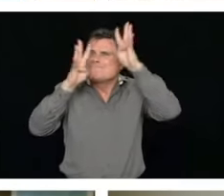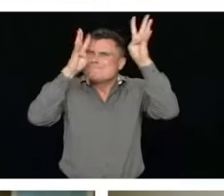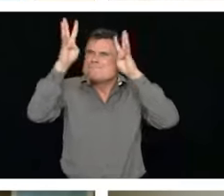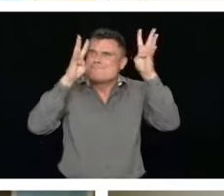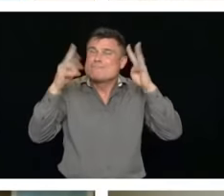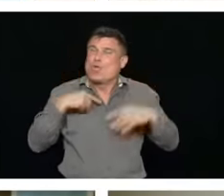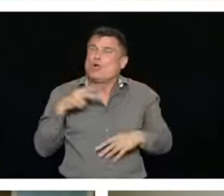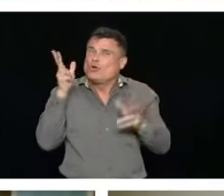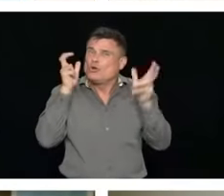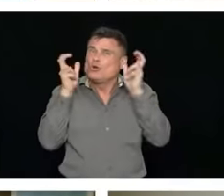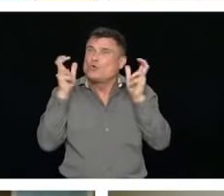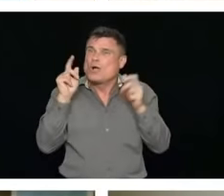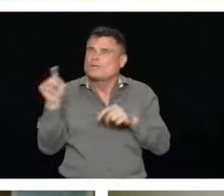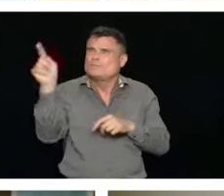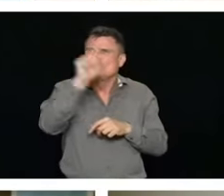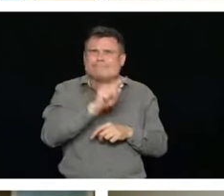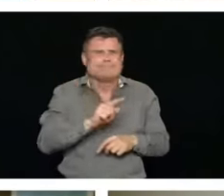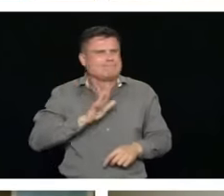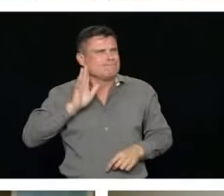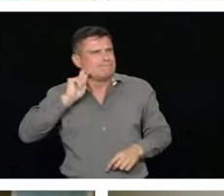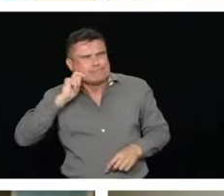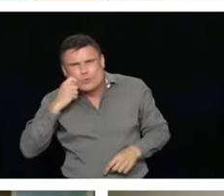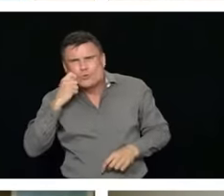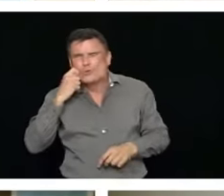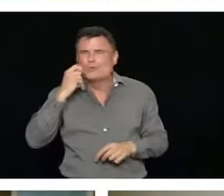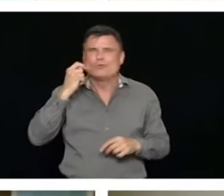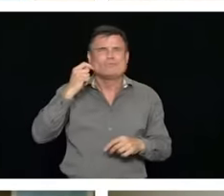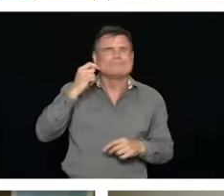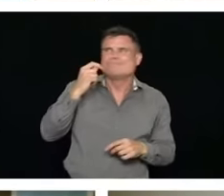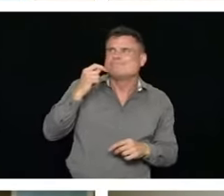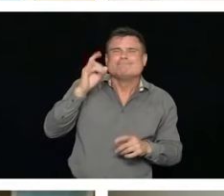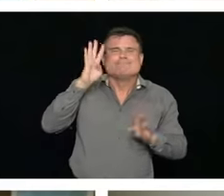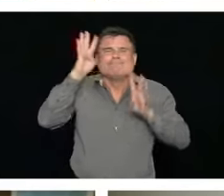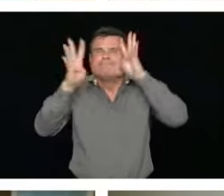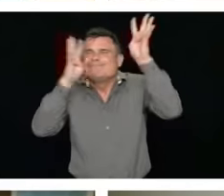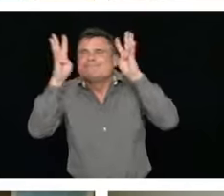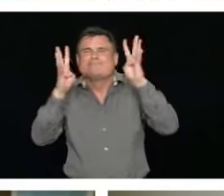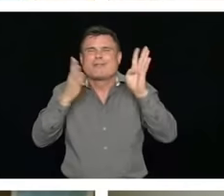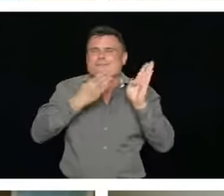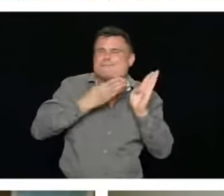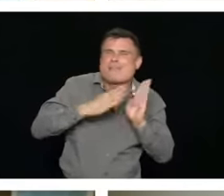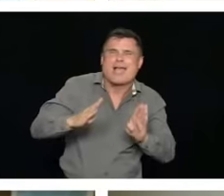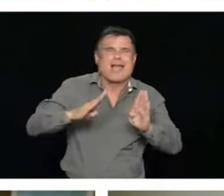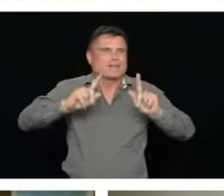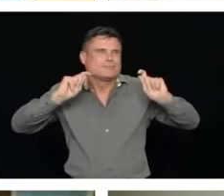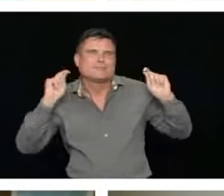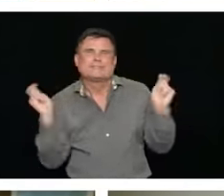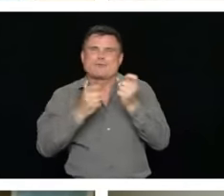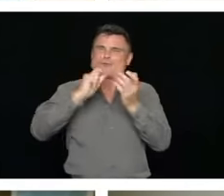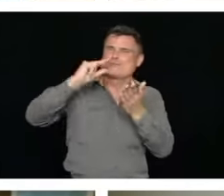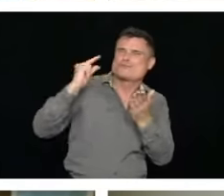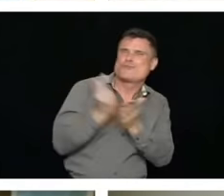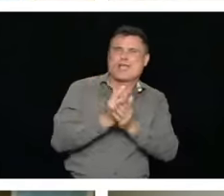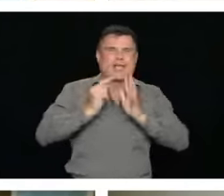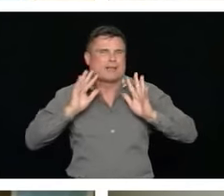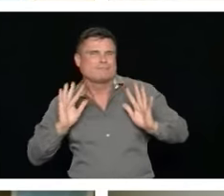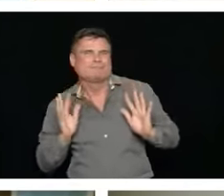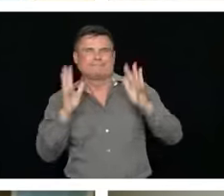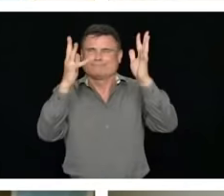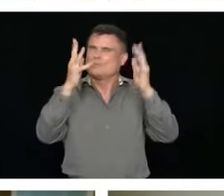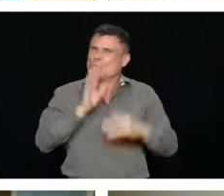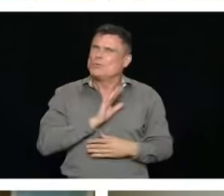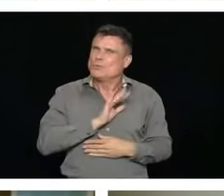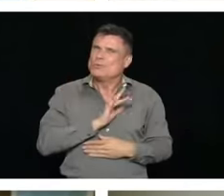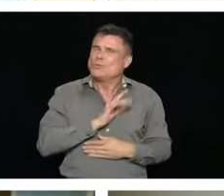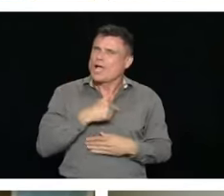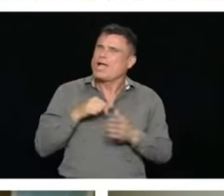like the technology we're using tonight to have a meaningful, memorable commemoration. And look, I know lots of the members of the grad